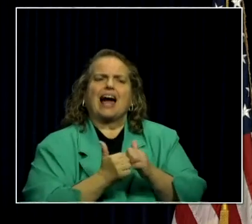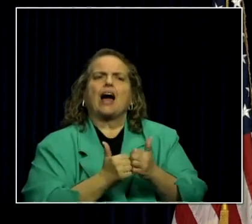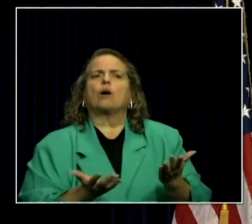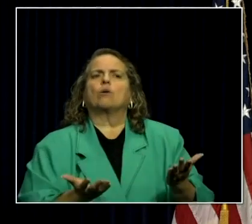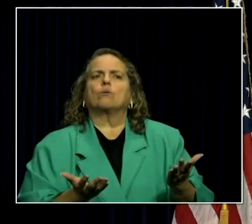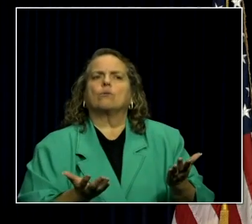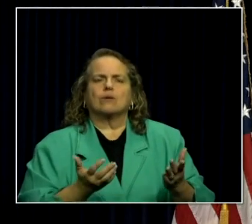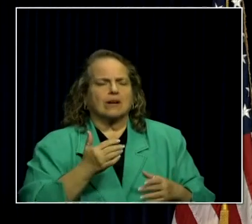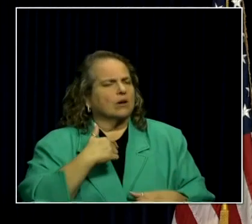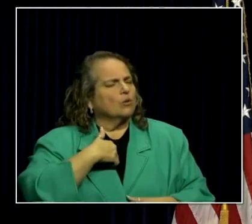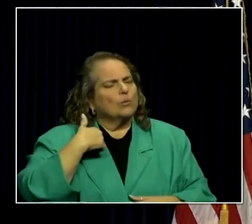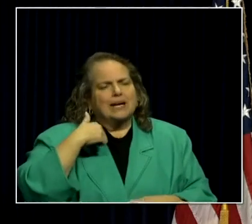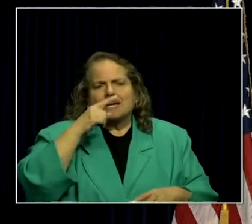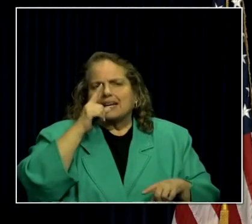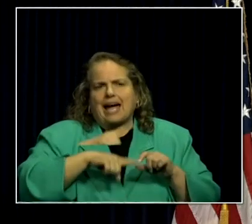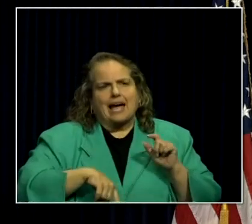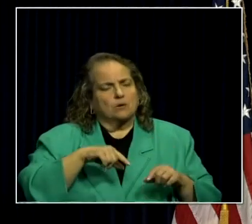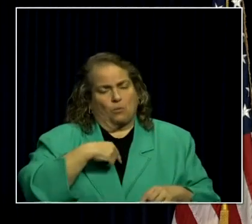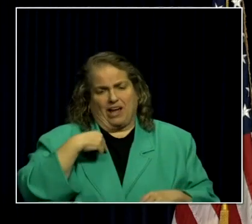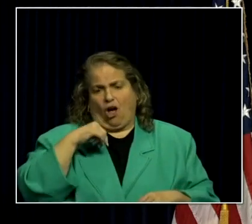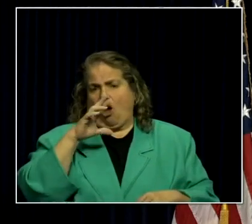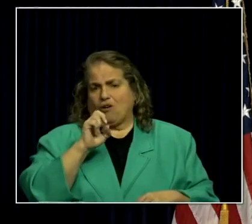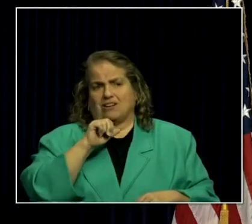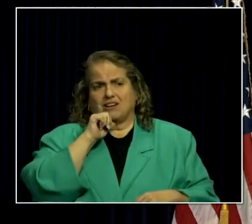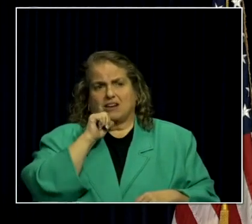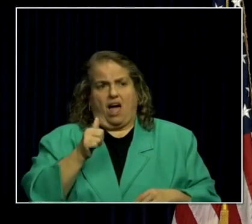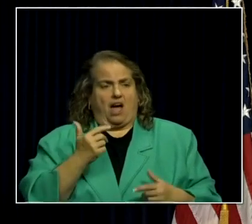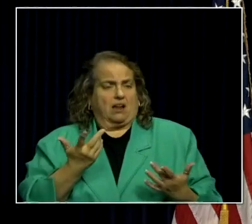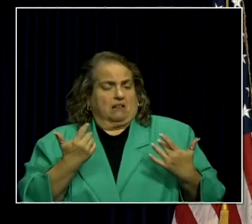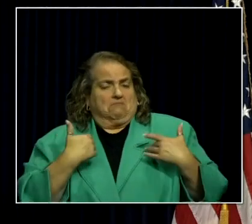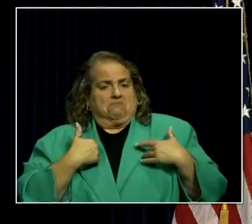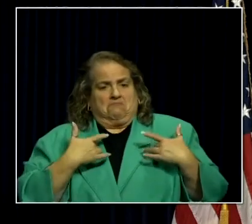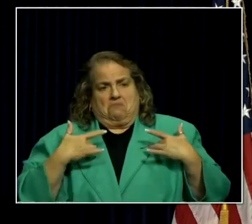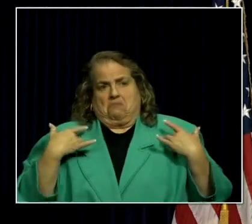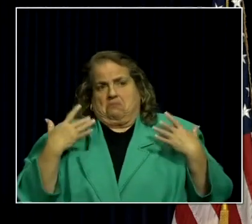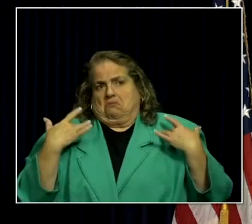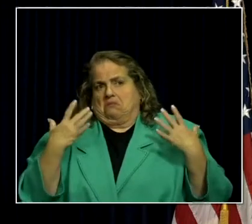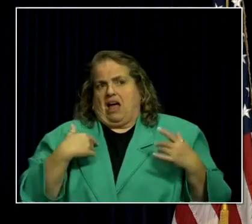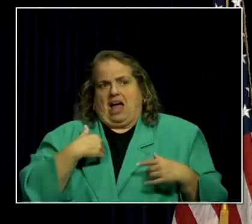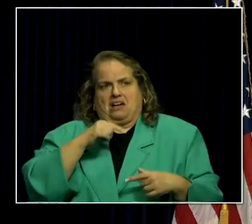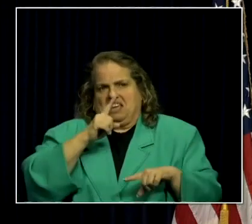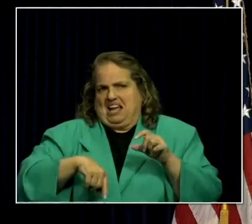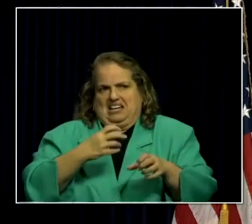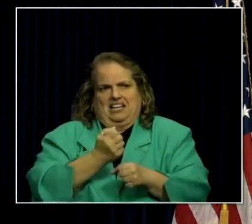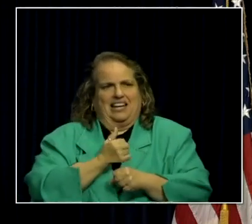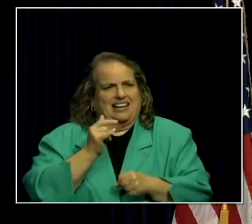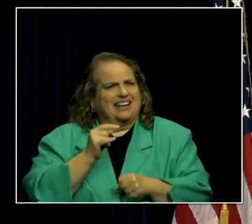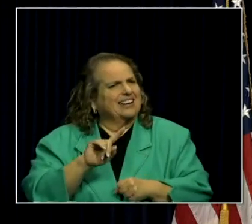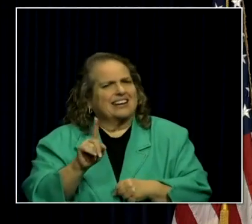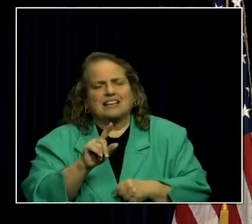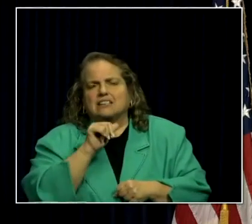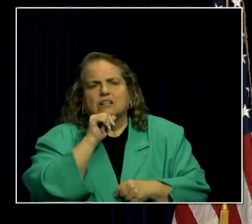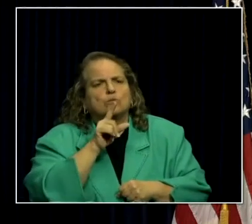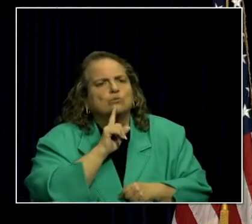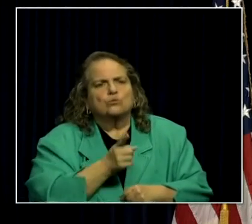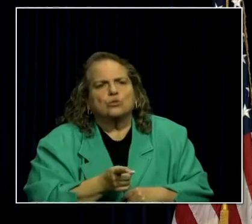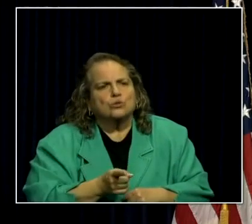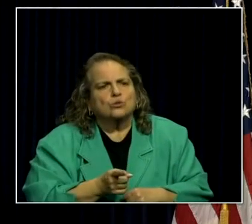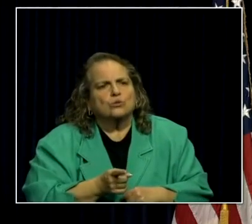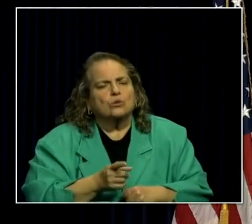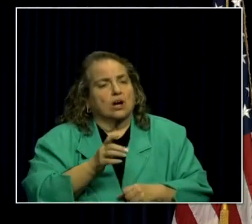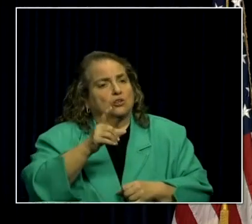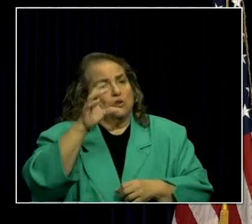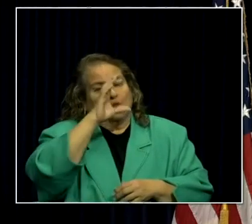impervious or that we're the exception. And that's just like those that are trying to find out if they fall in one of our orders or not,